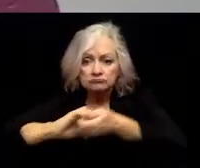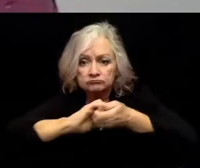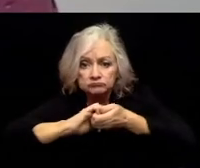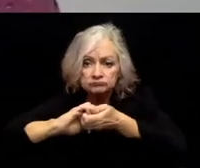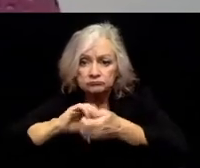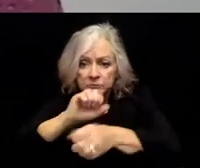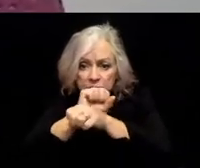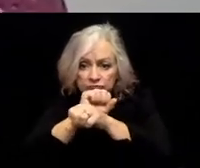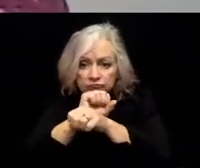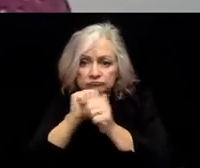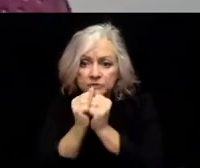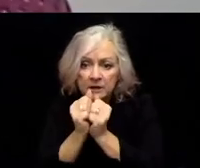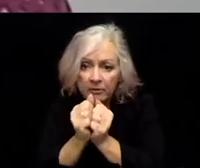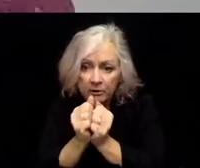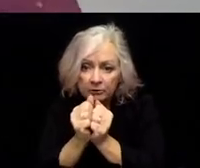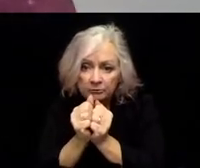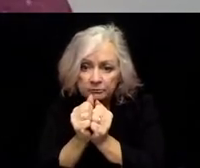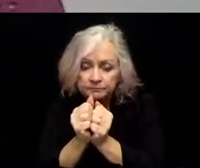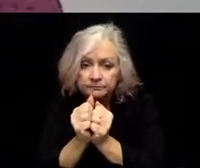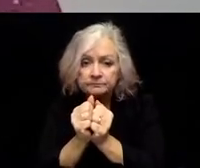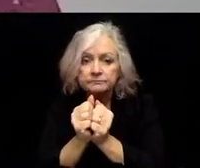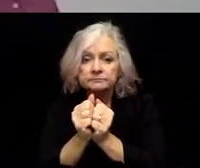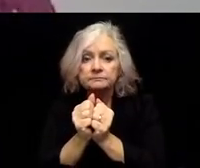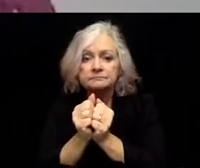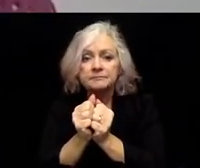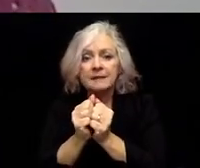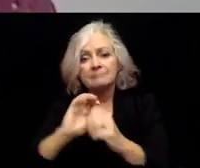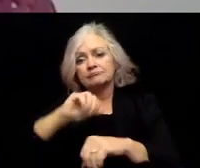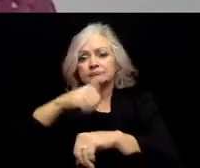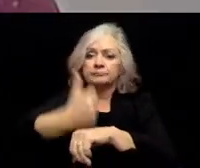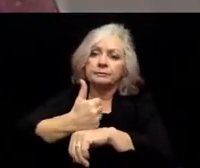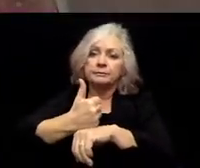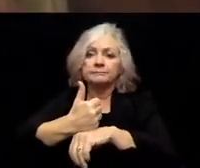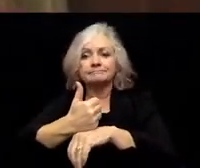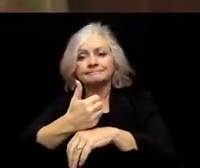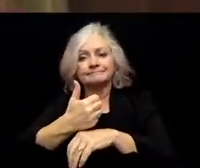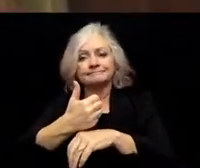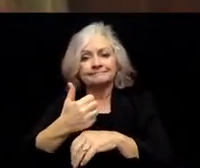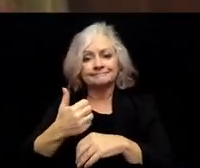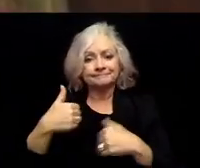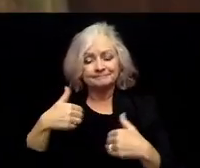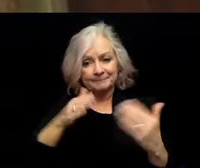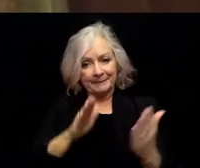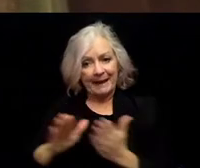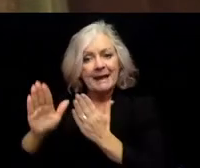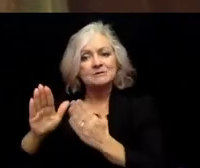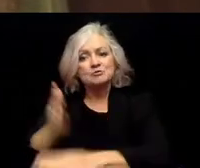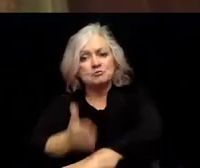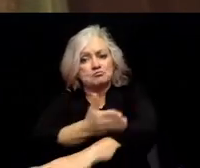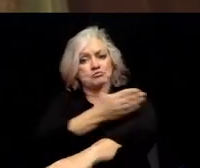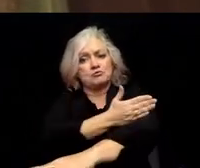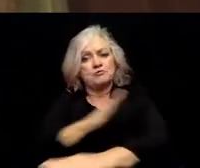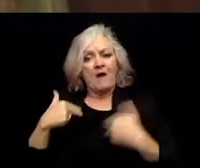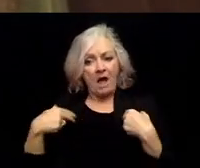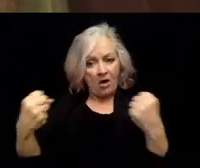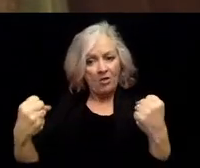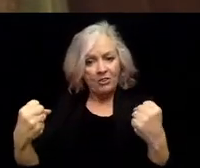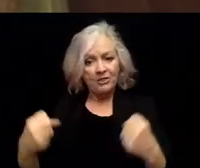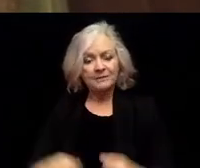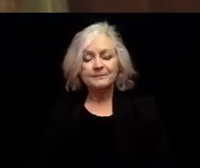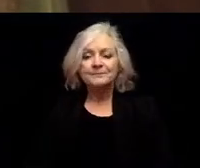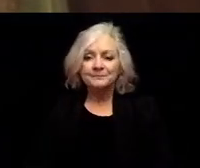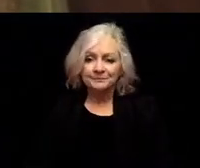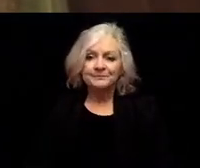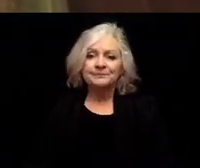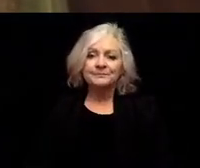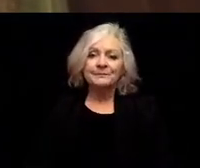create opportunities that improve health outcomes. It's just uplifting to see people working as hard as they can to